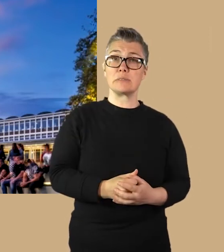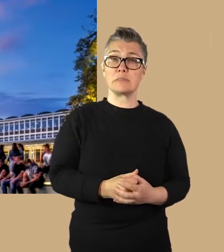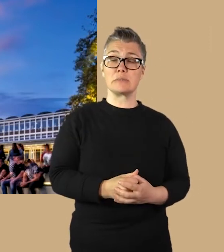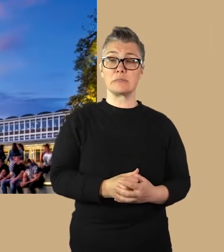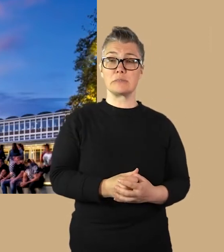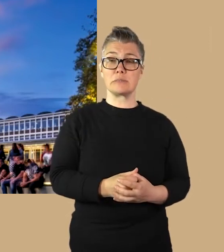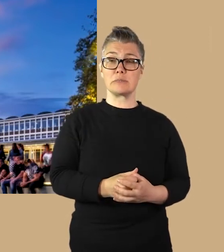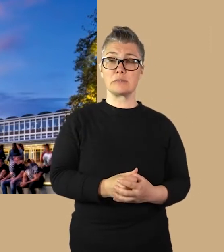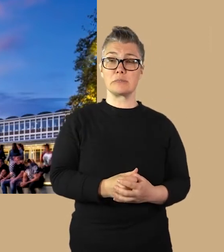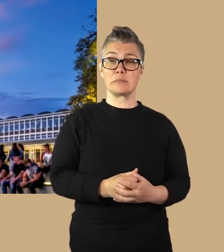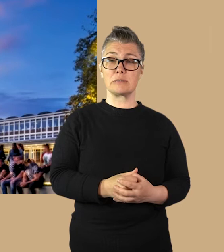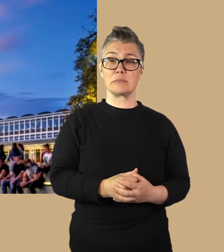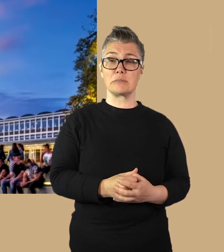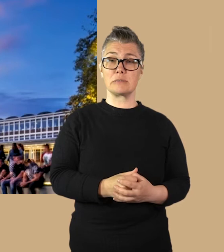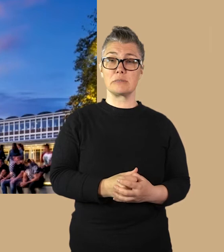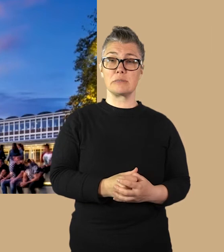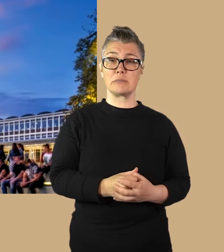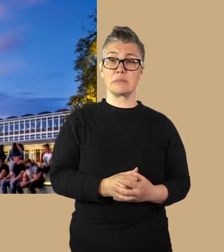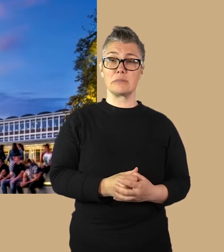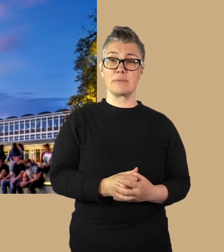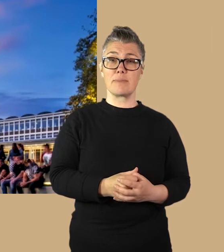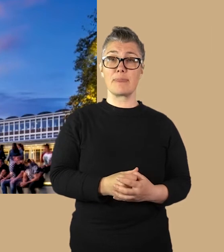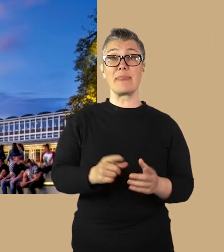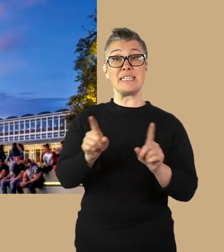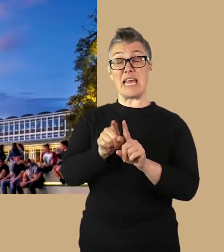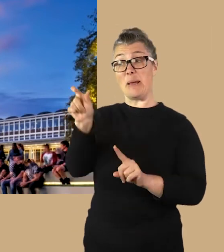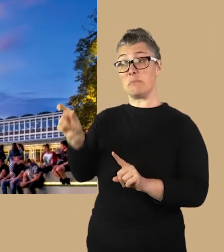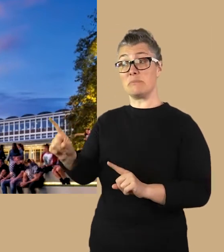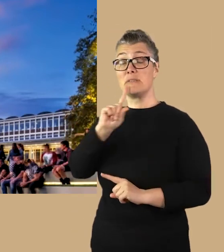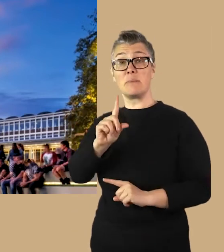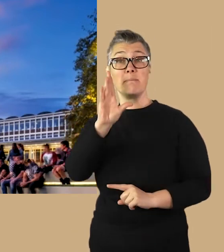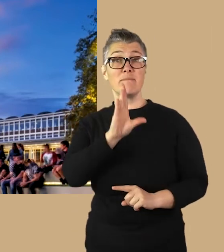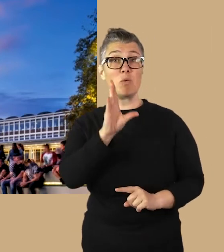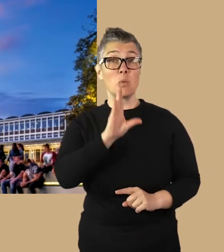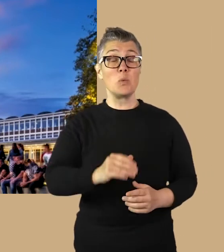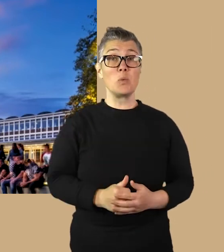for as Ali has alluded to,